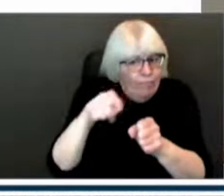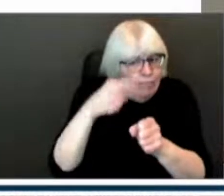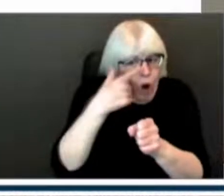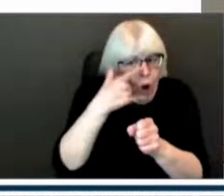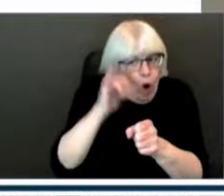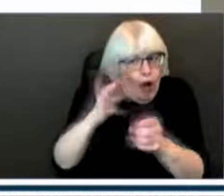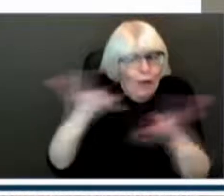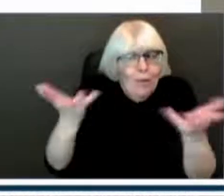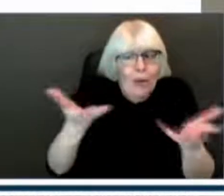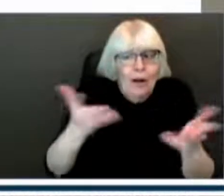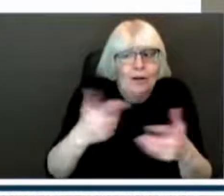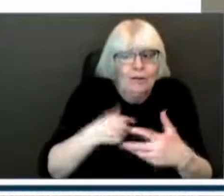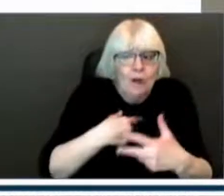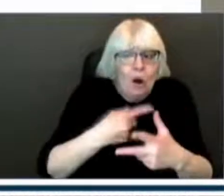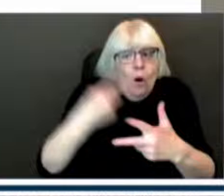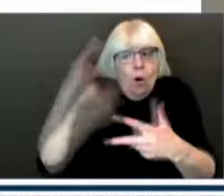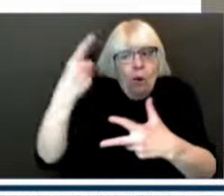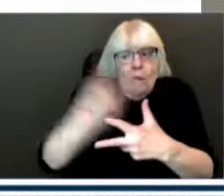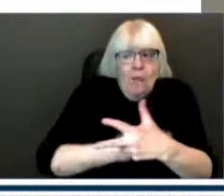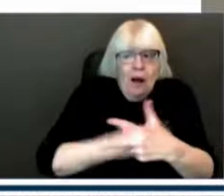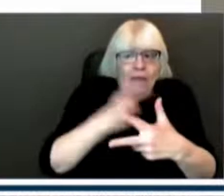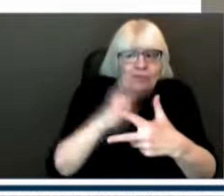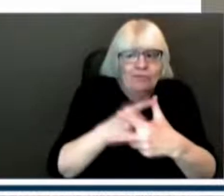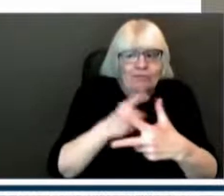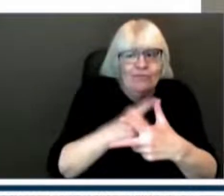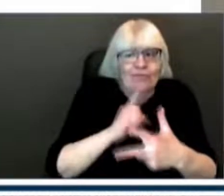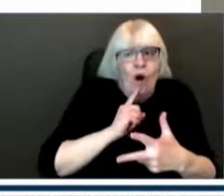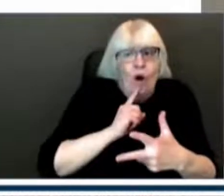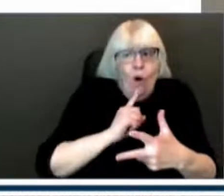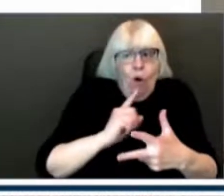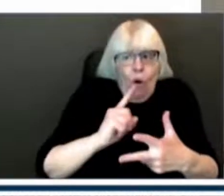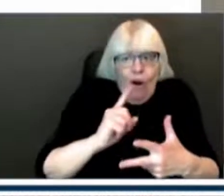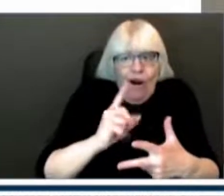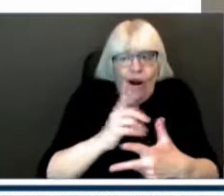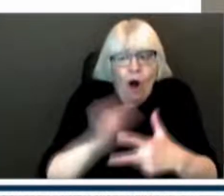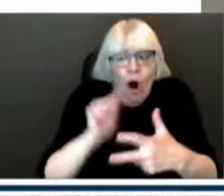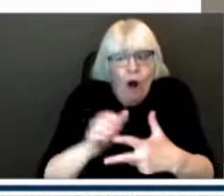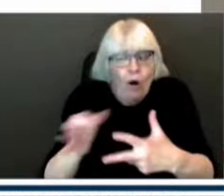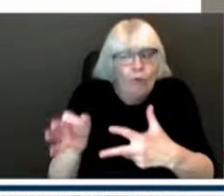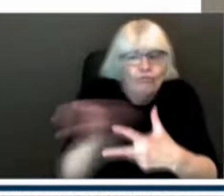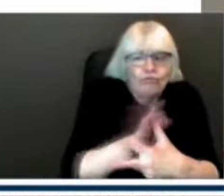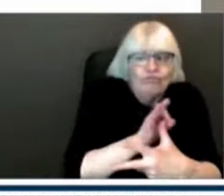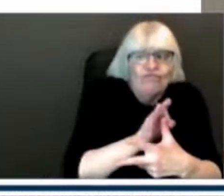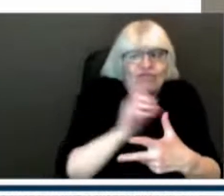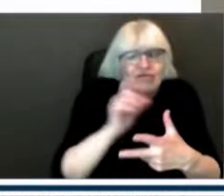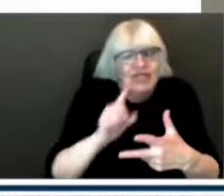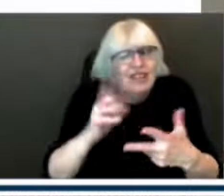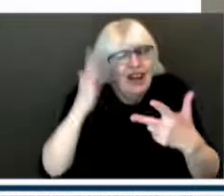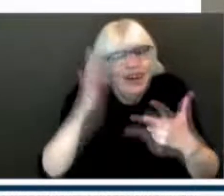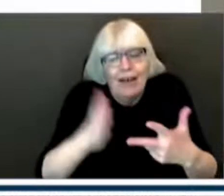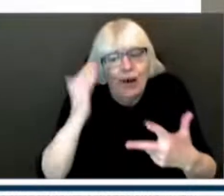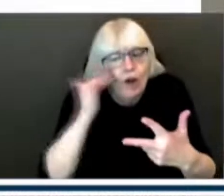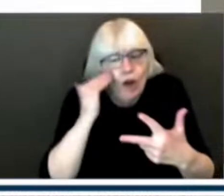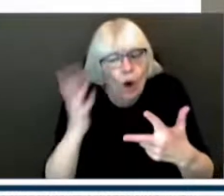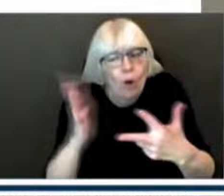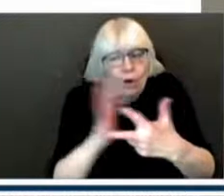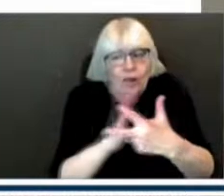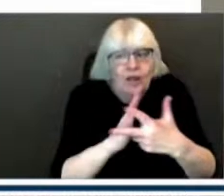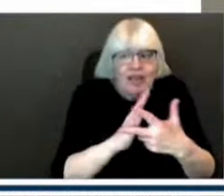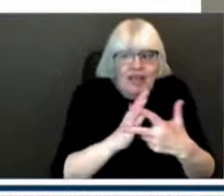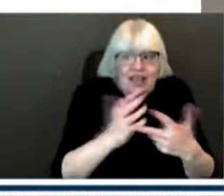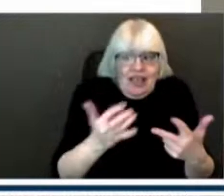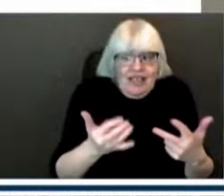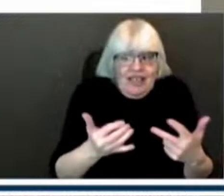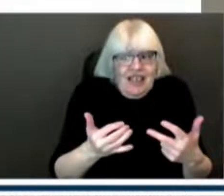in 2 or 3 week steps, but we've had more smaller steps. This is quite a large step from where we're currently at,